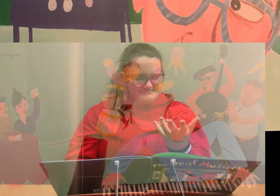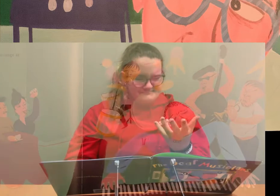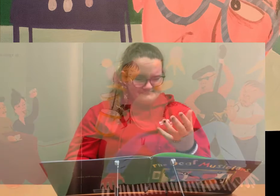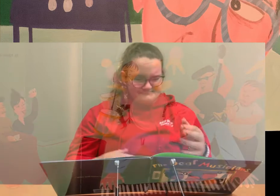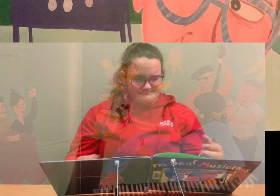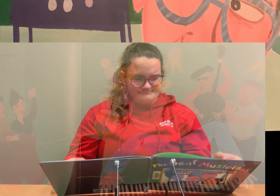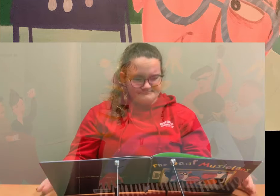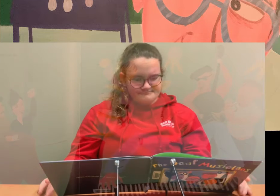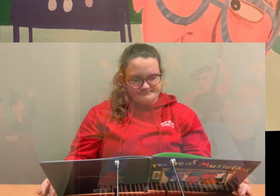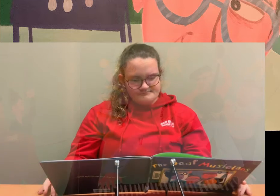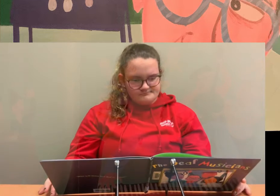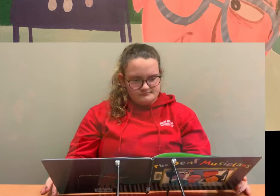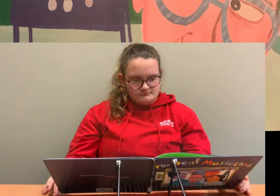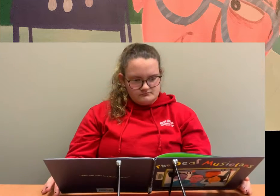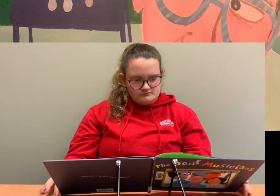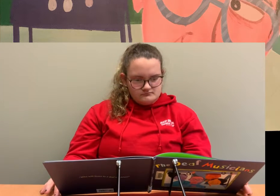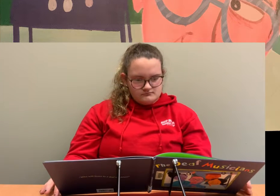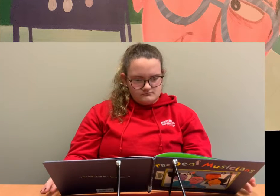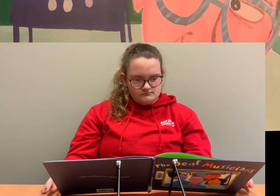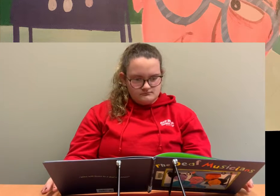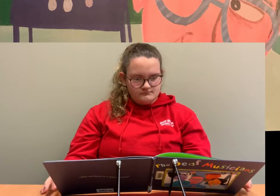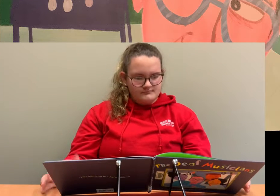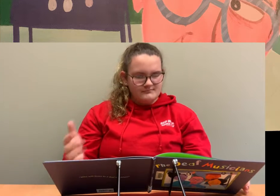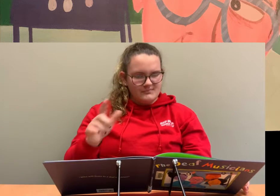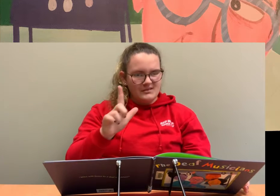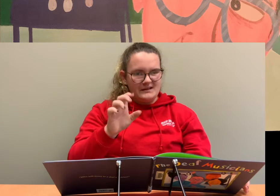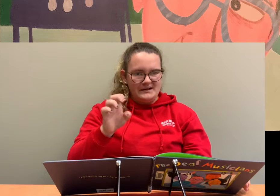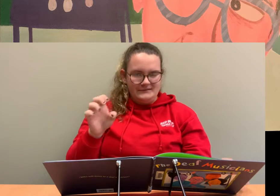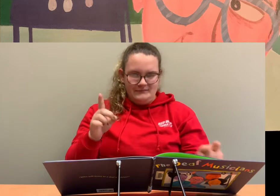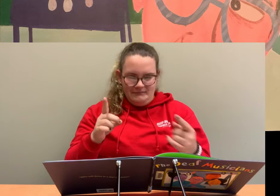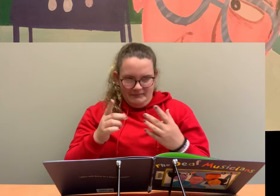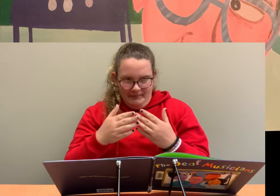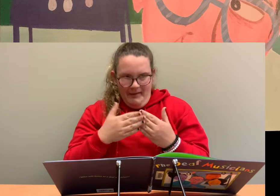One night something was wrong.